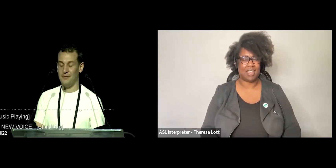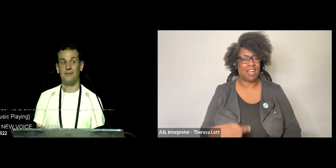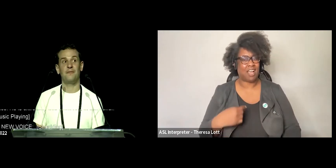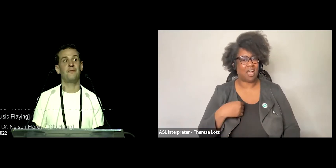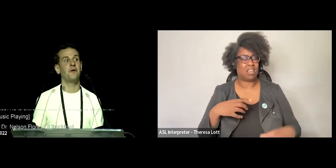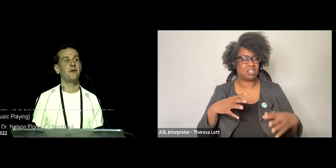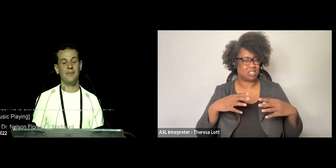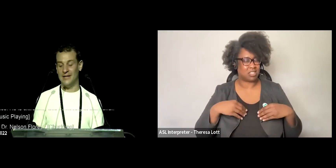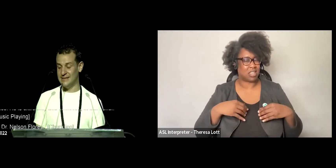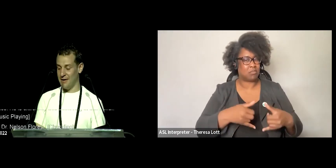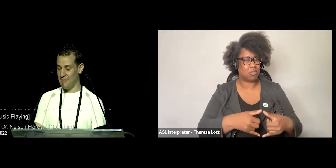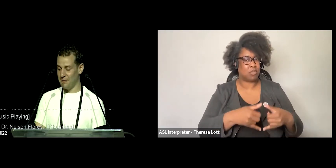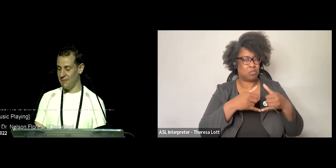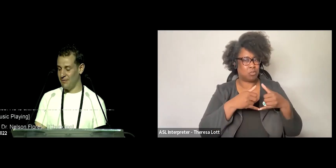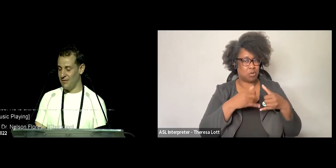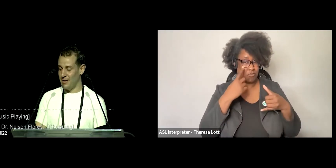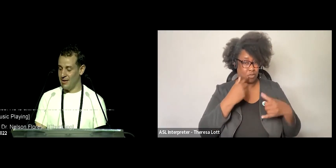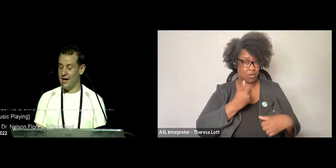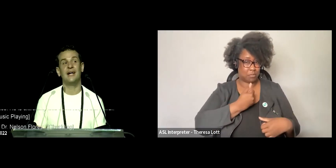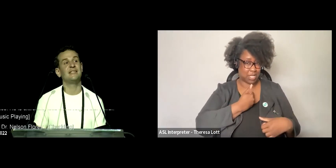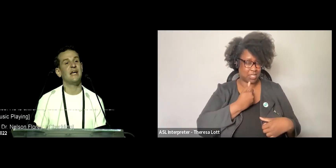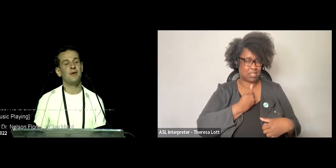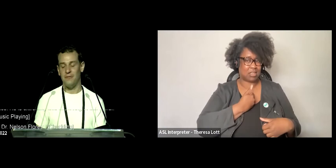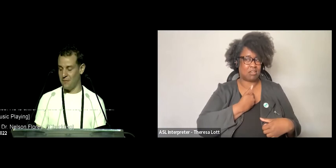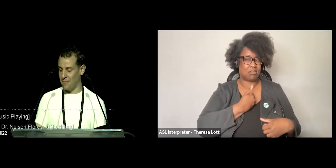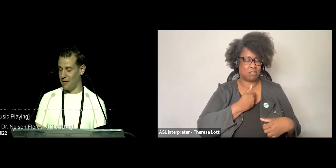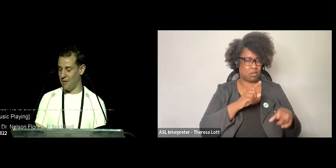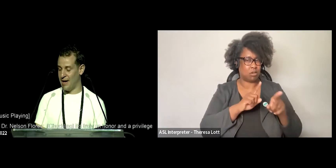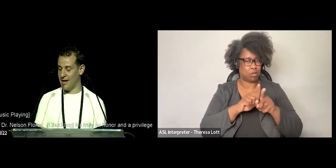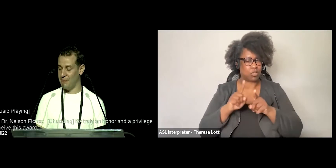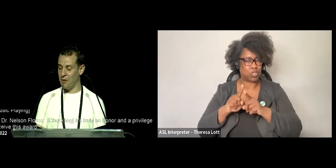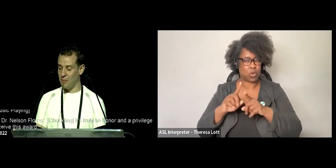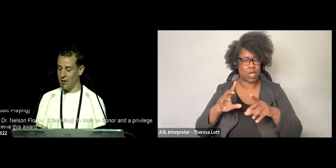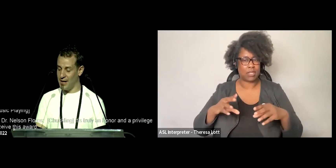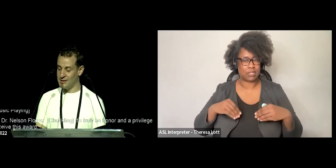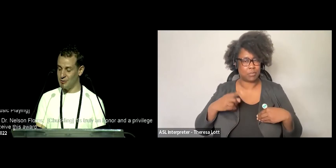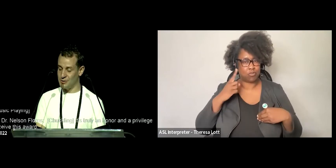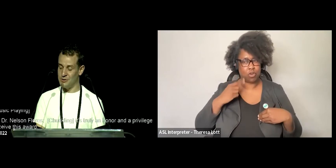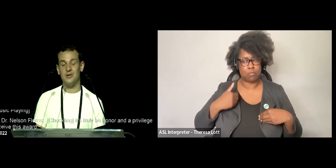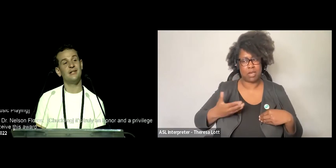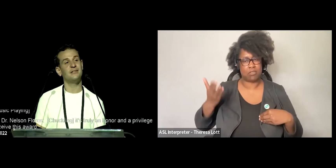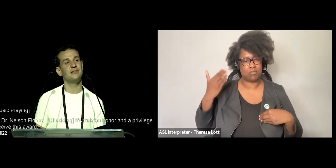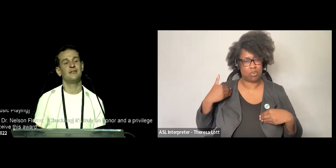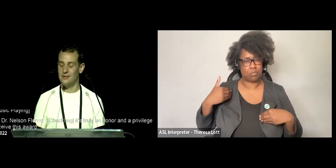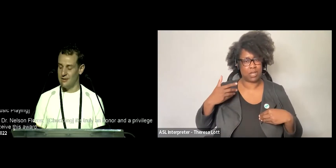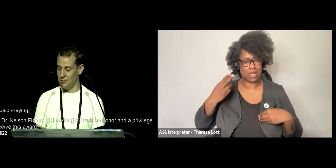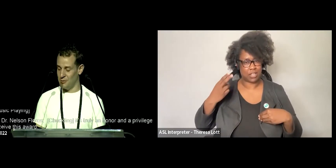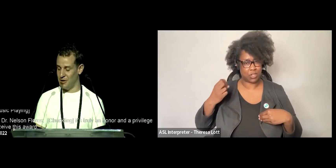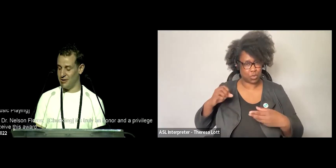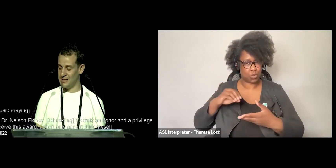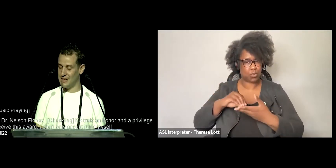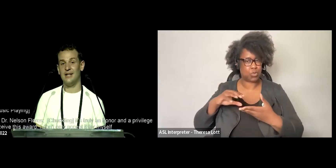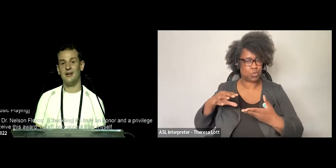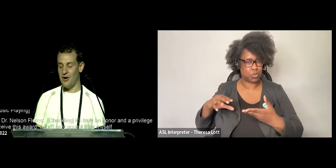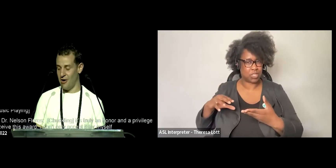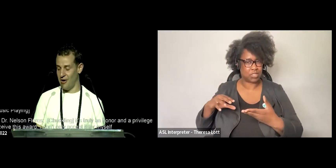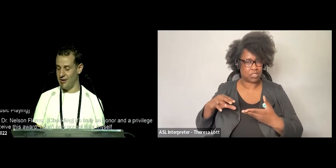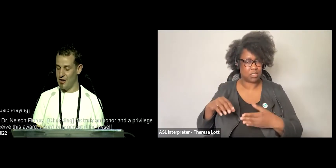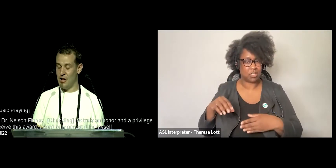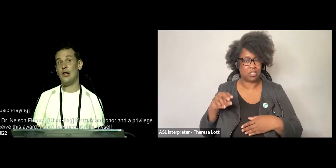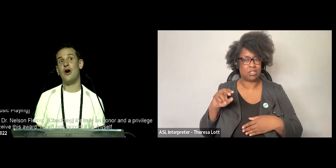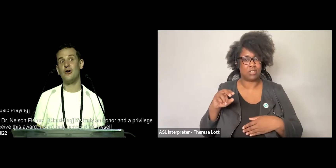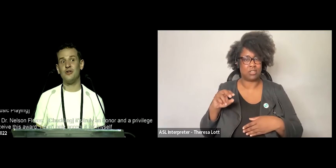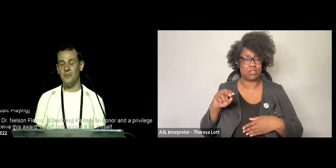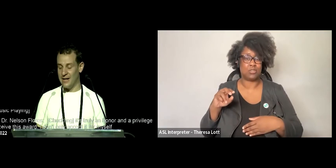accept it for myself, I accept it for my former high school students who New York State